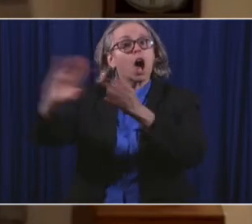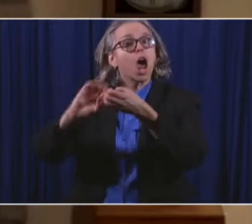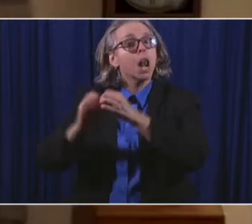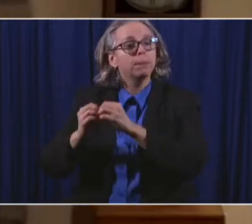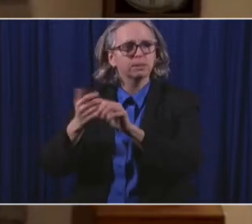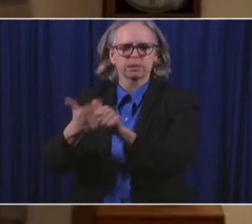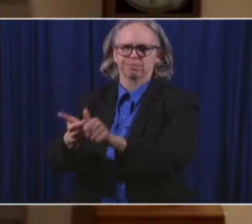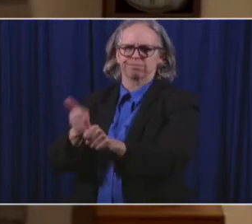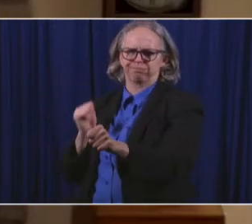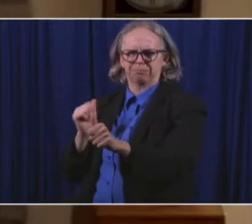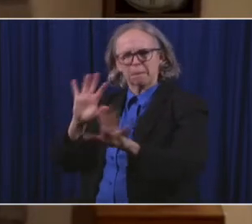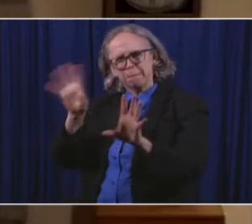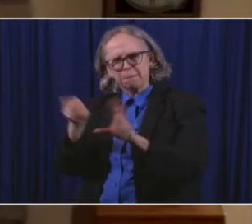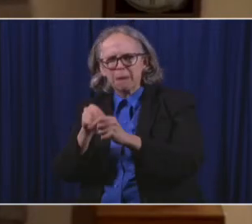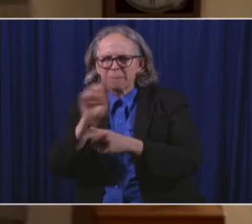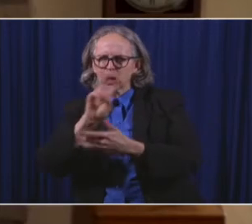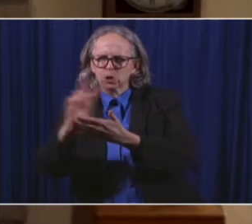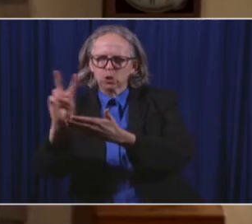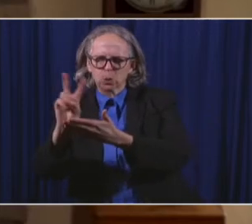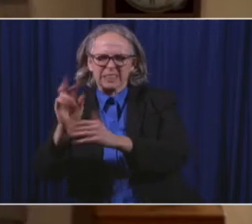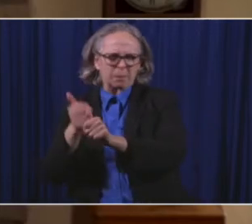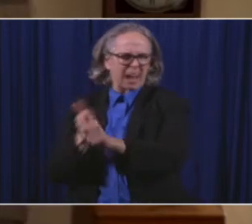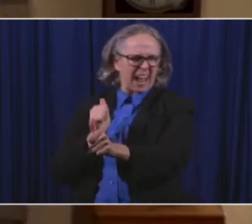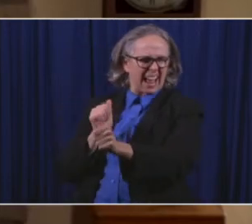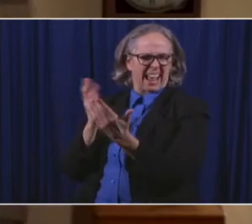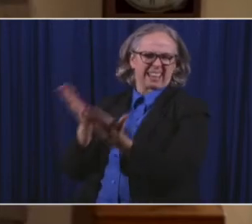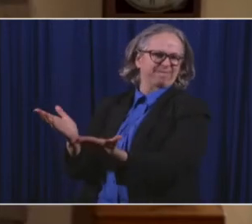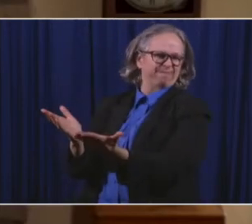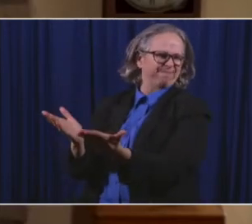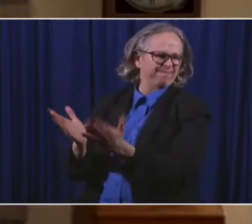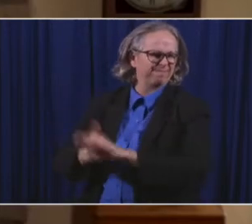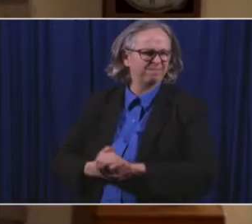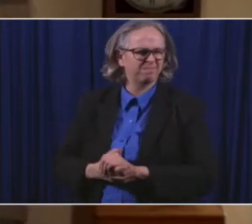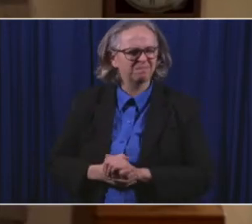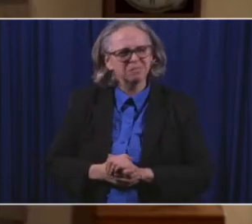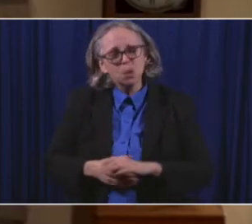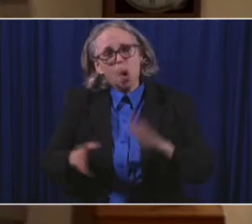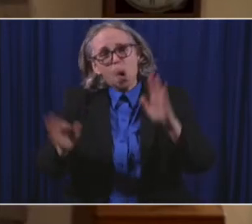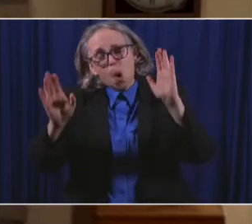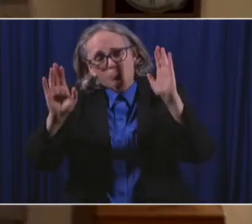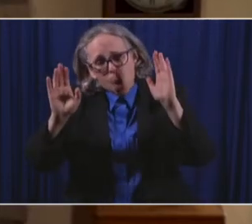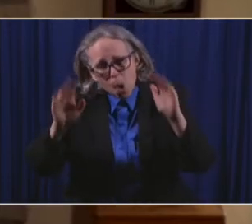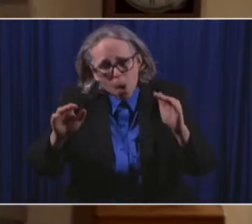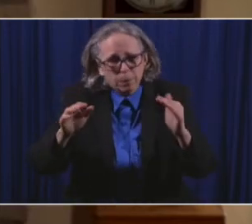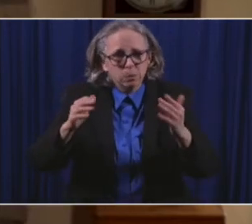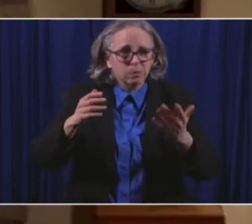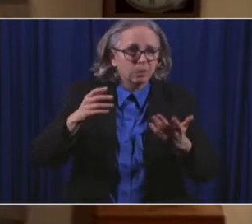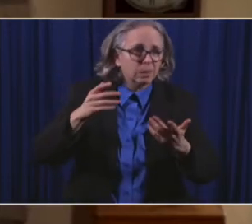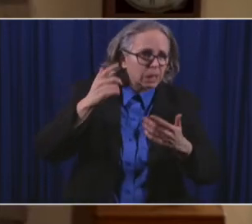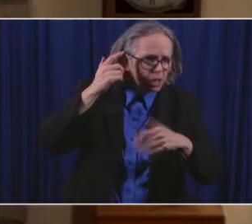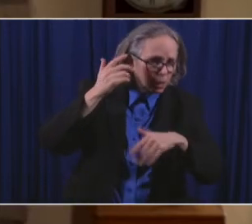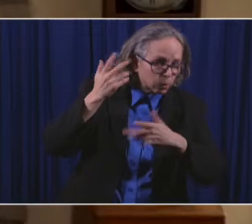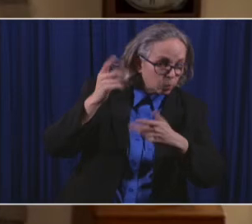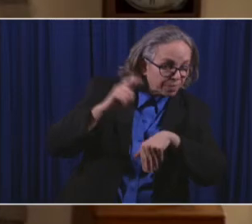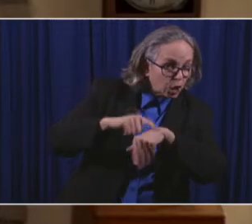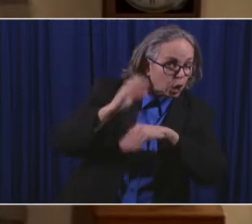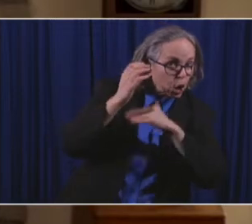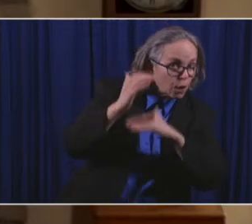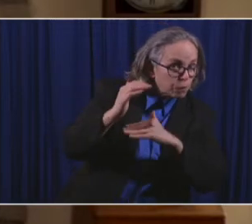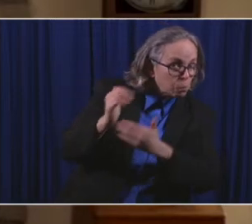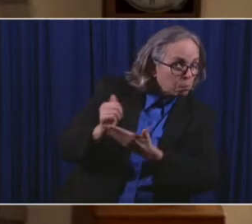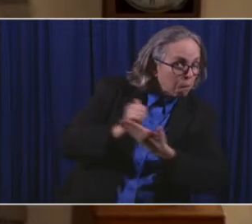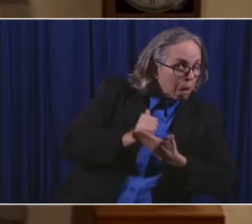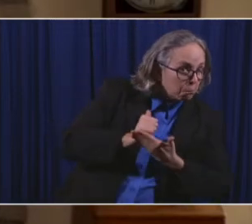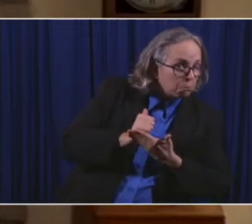so we hope that we think that the curfew, as well as